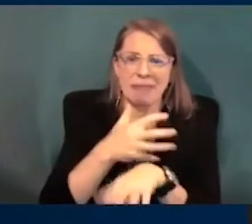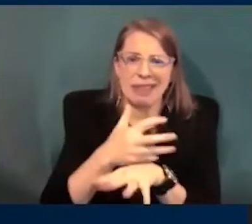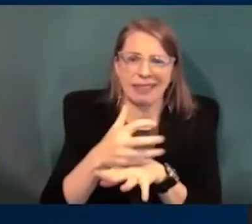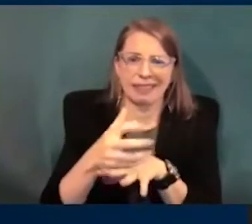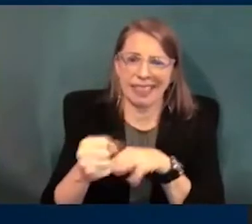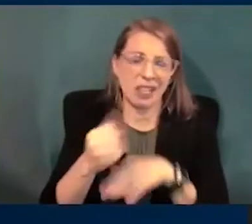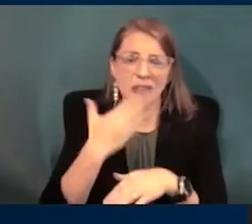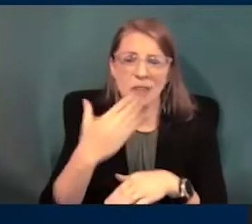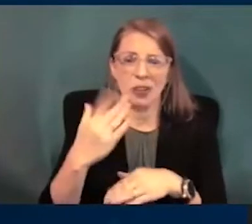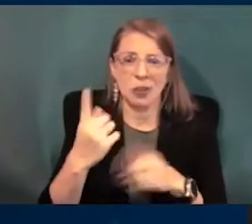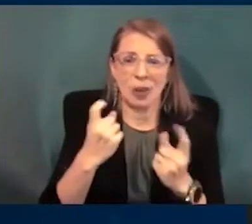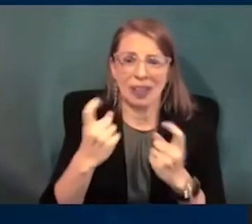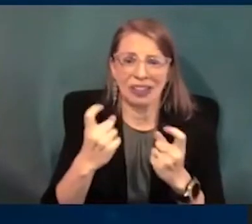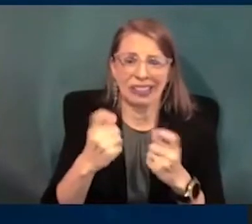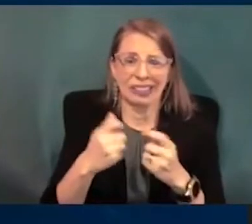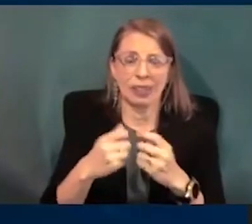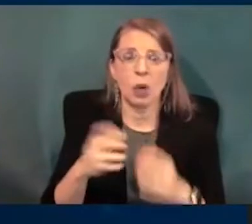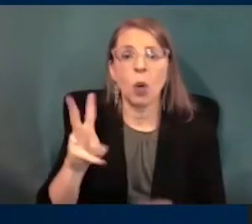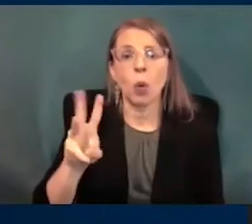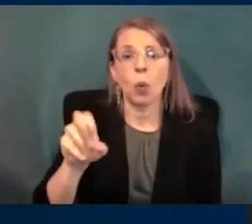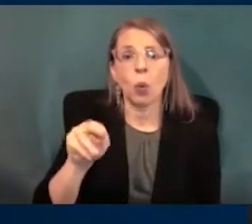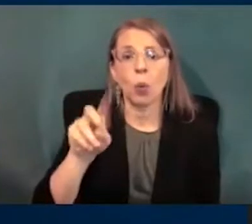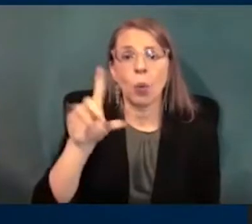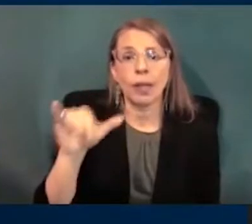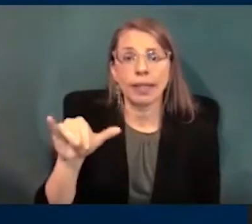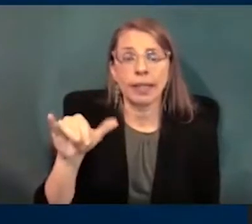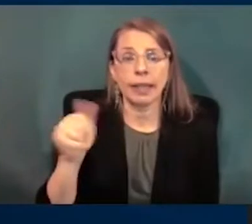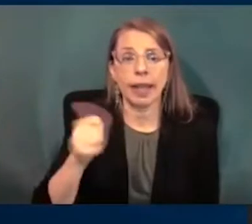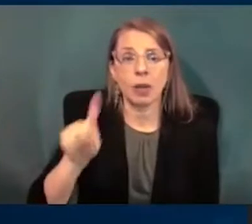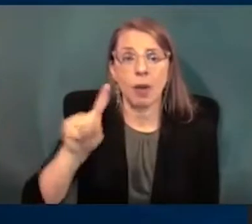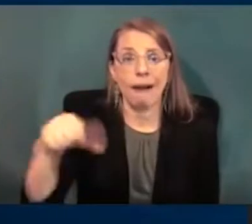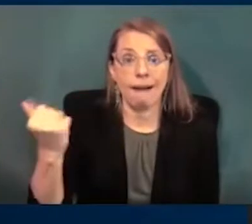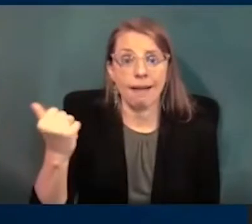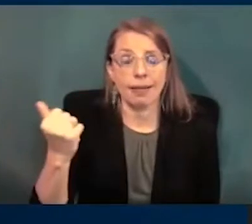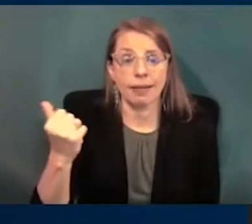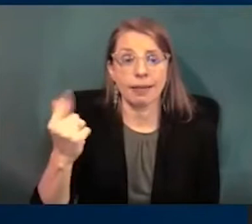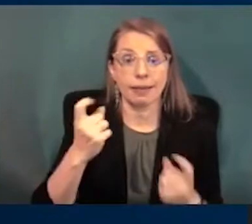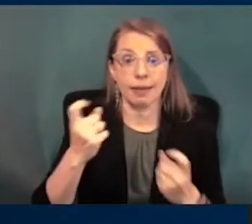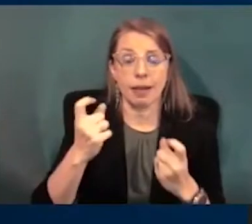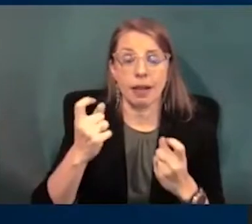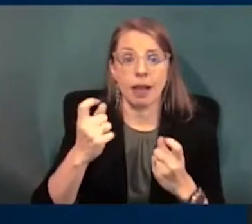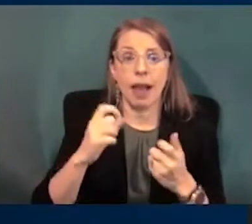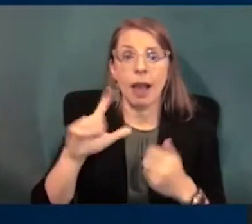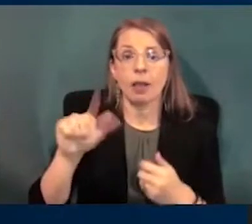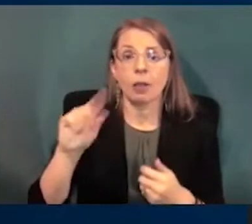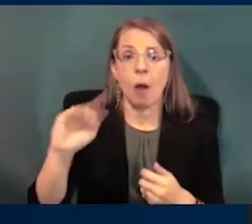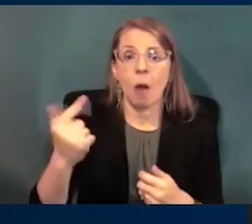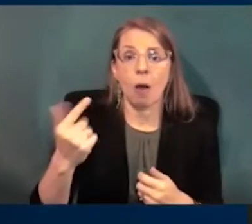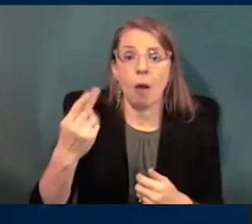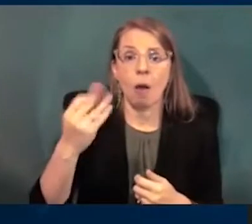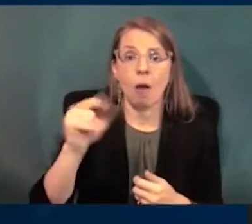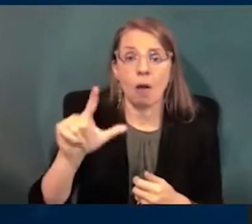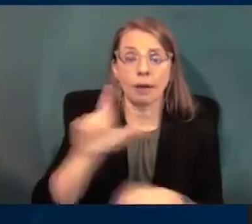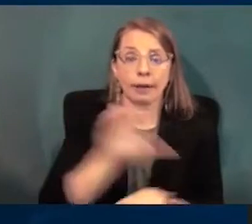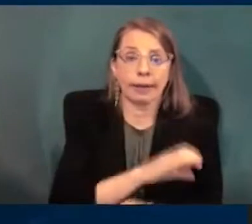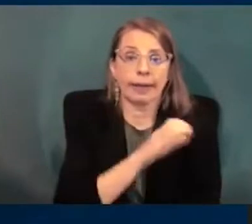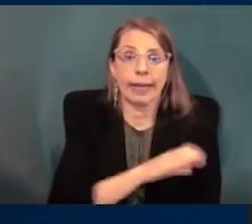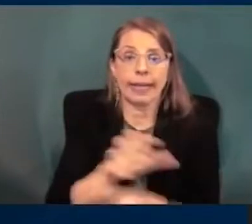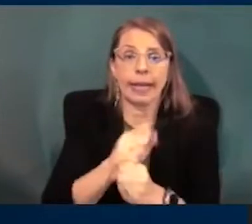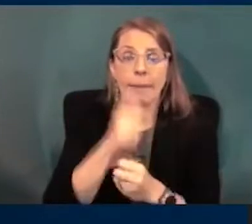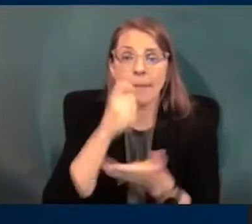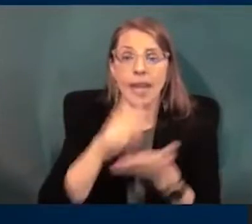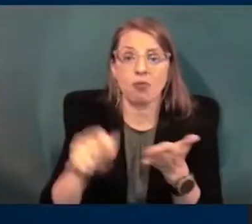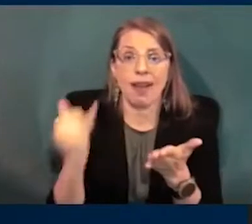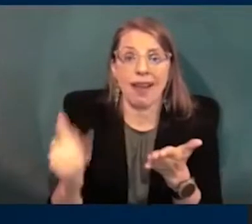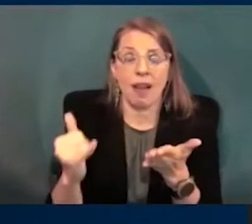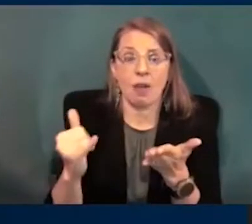questions. And Wendy and anybody else who wants to know how to access the Long Haulers Clinic, get a pen right now, and I'm going to give you a